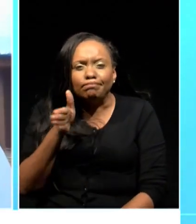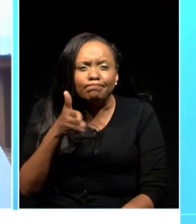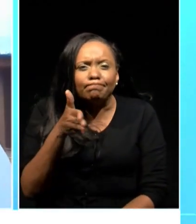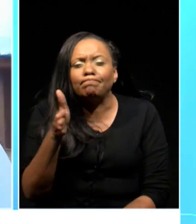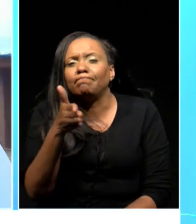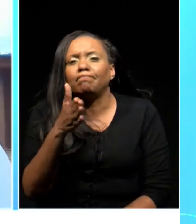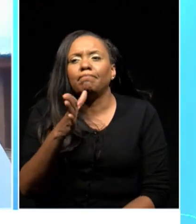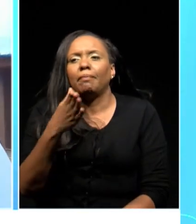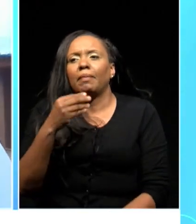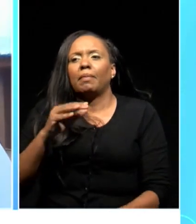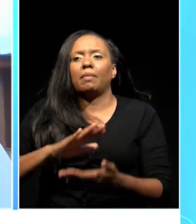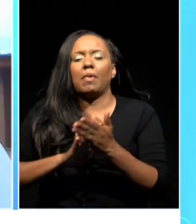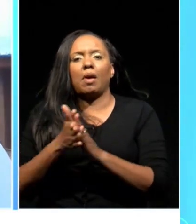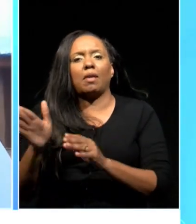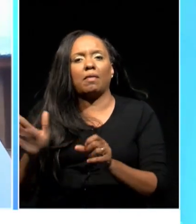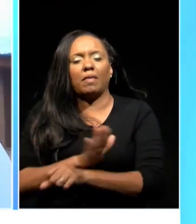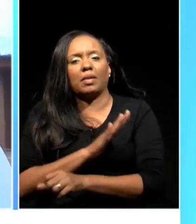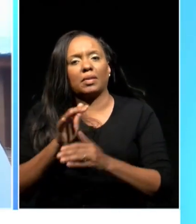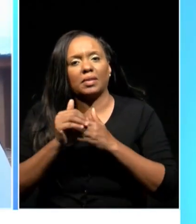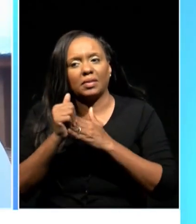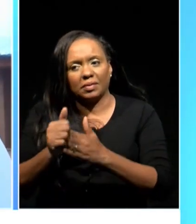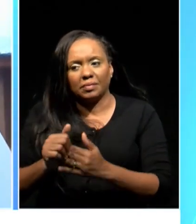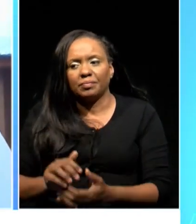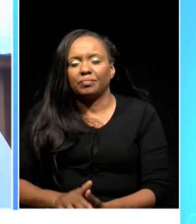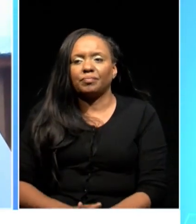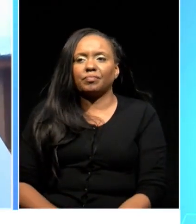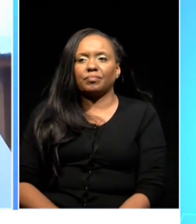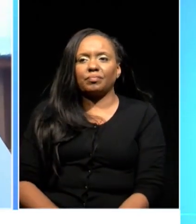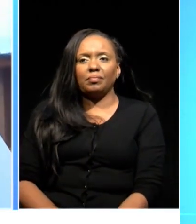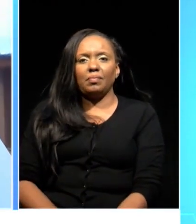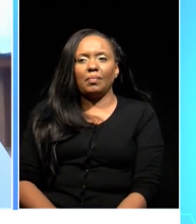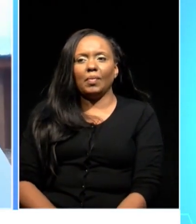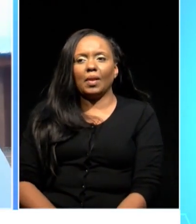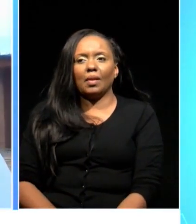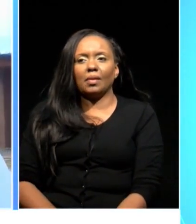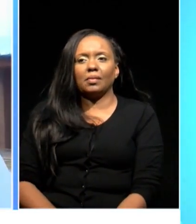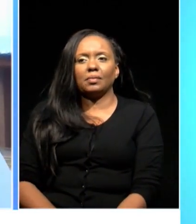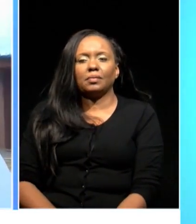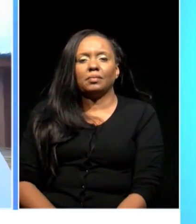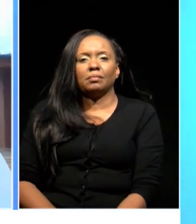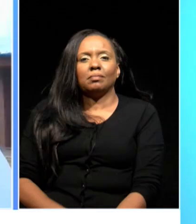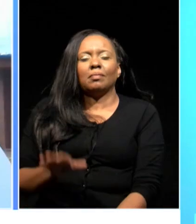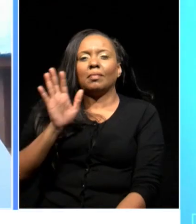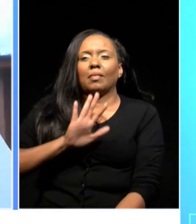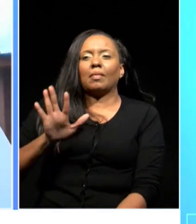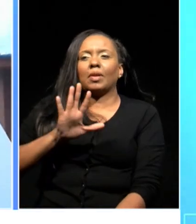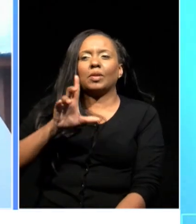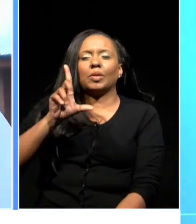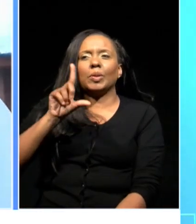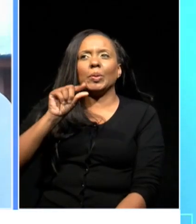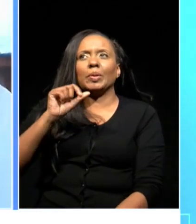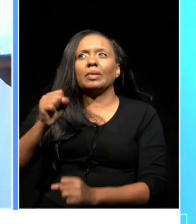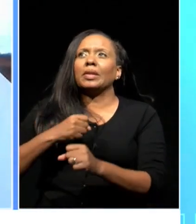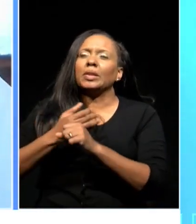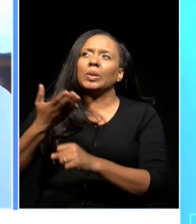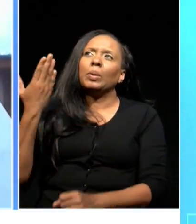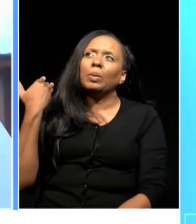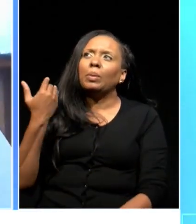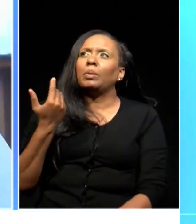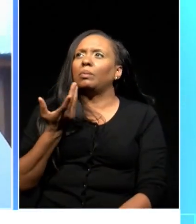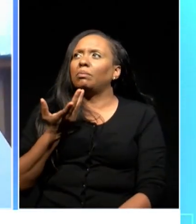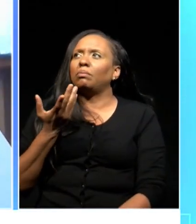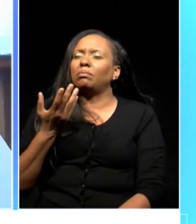leadership. On the other hand, Miss Motley told me about 20 years ago, yeah, about 20 years or more ago, but